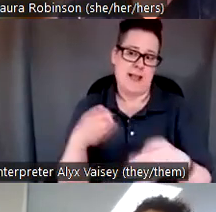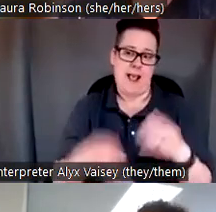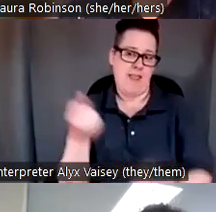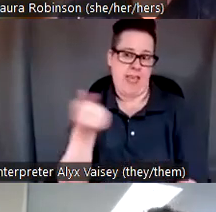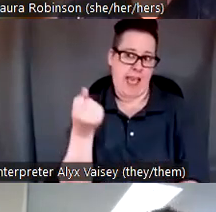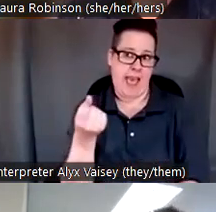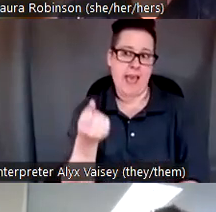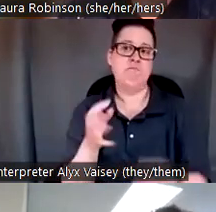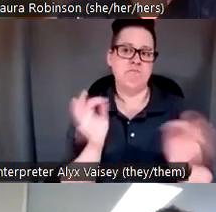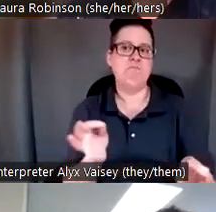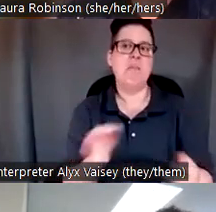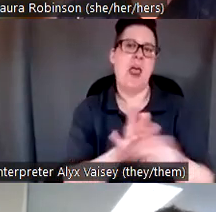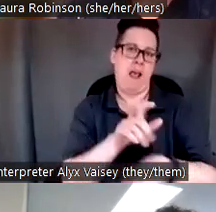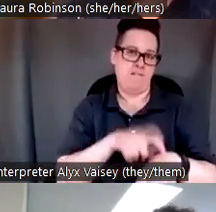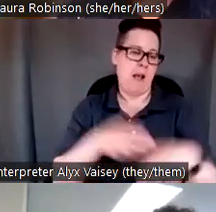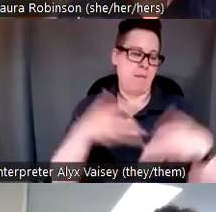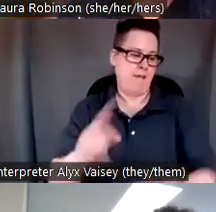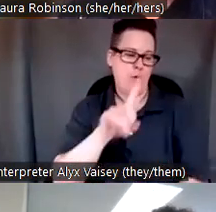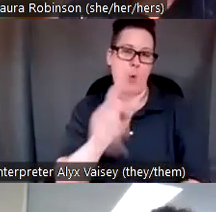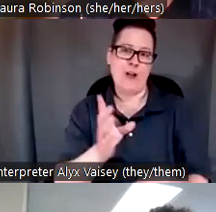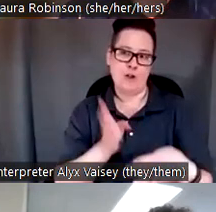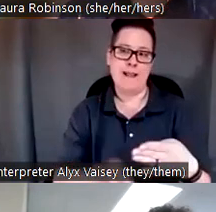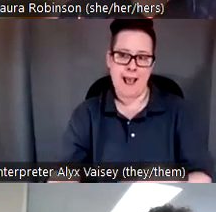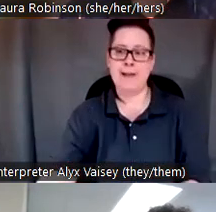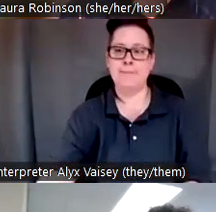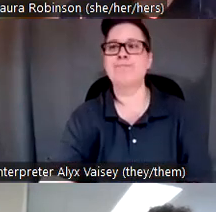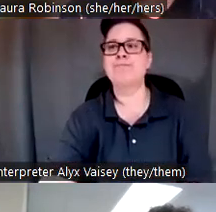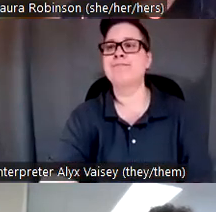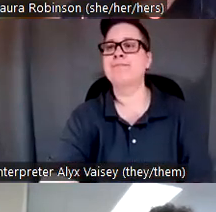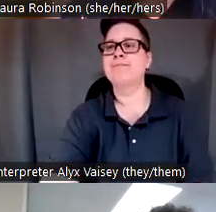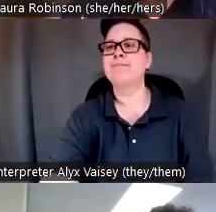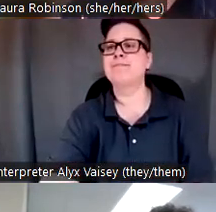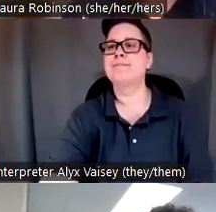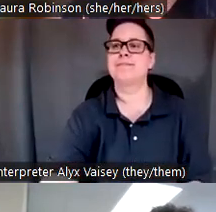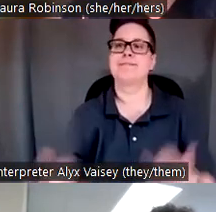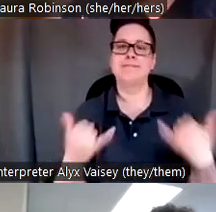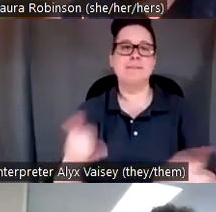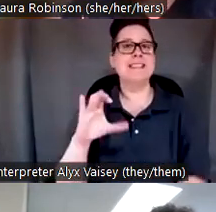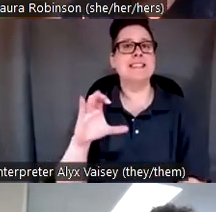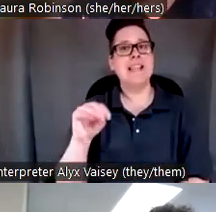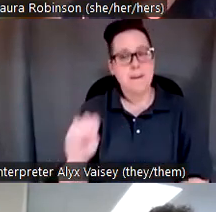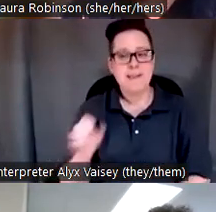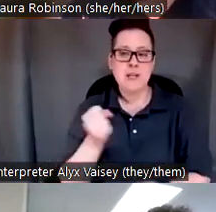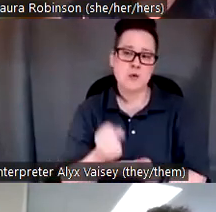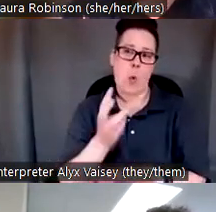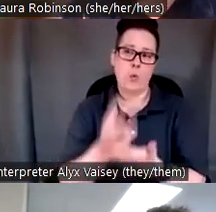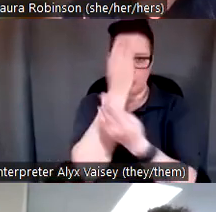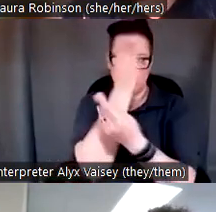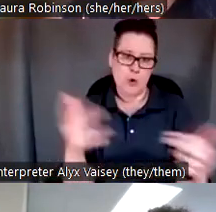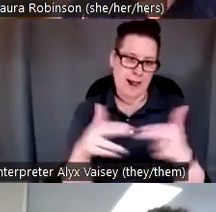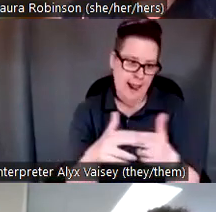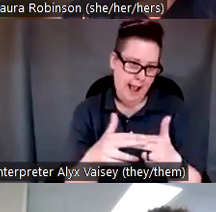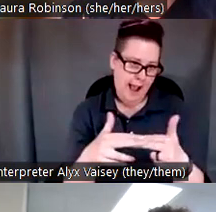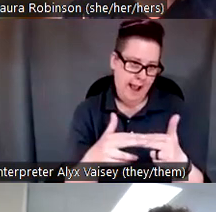we will definitely leave time for questions at the end. So now I'm just going to go through our CME and social work disclosure slides